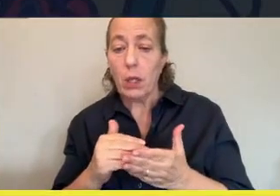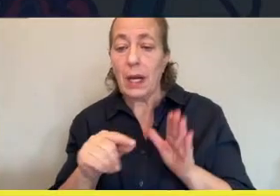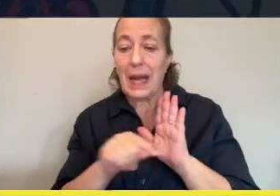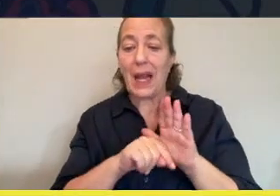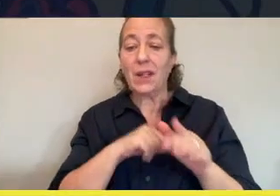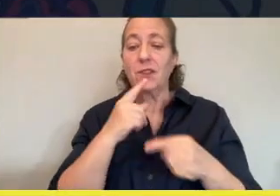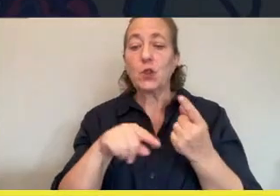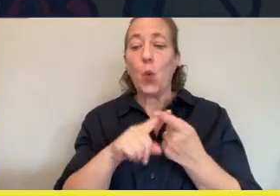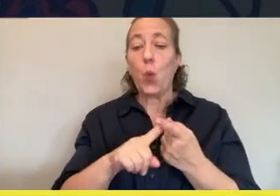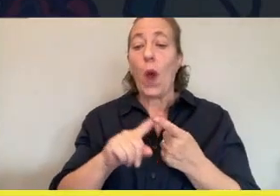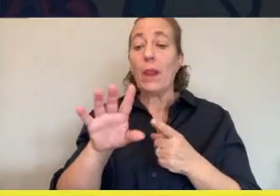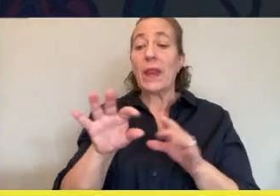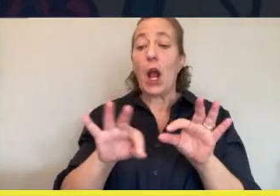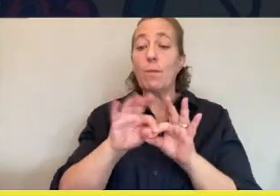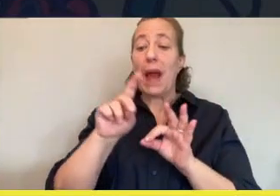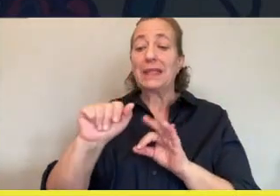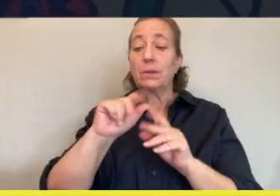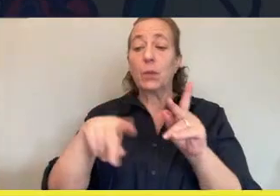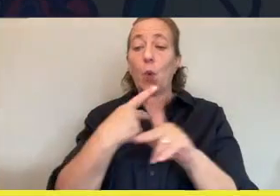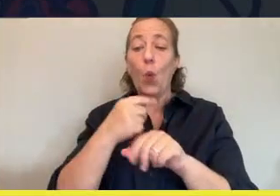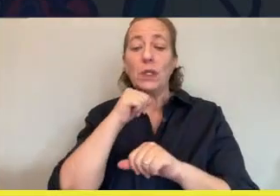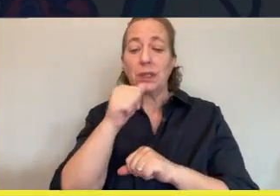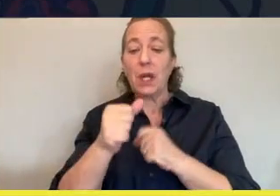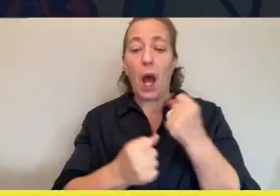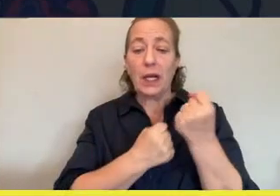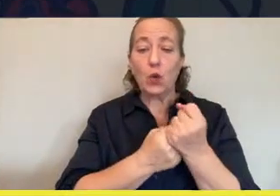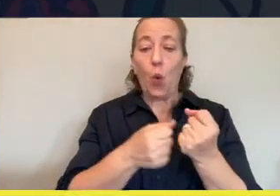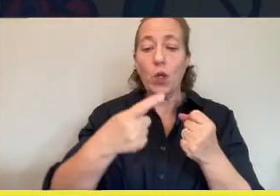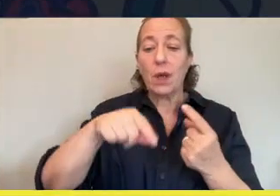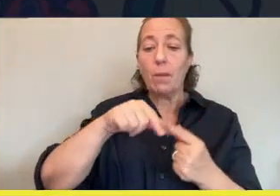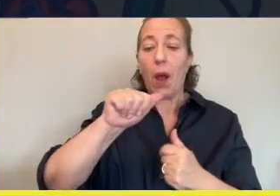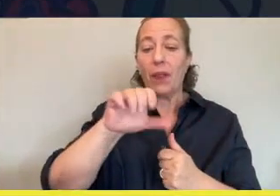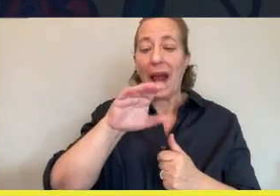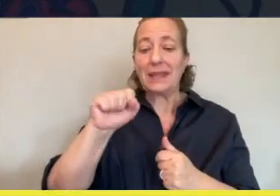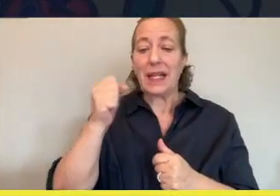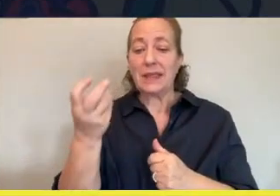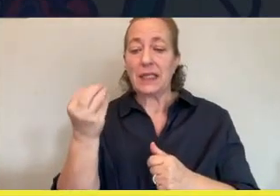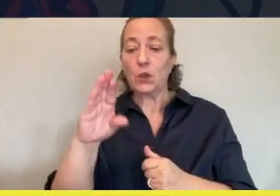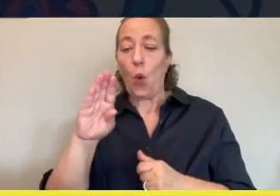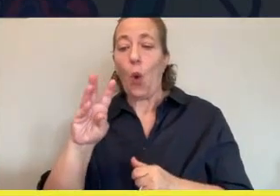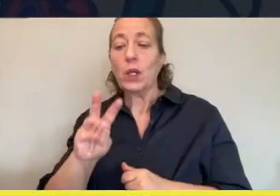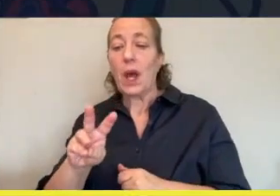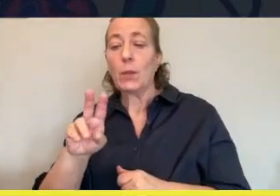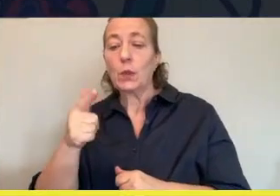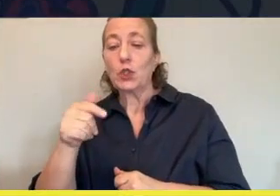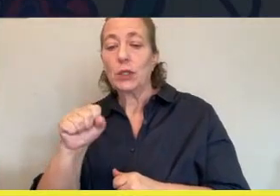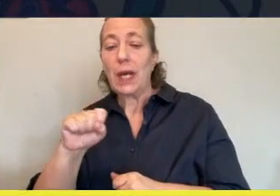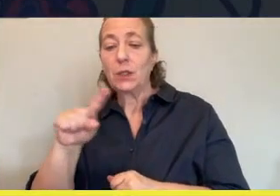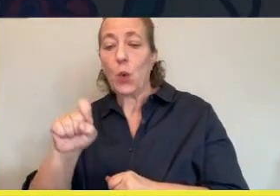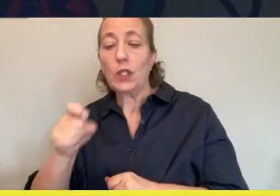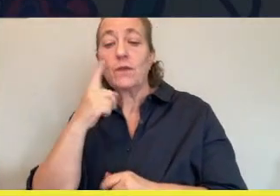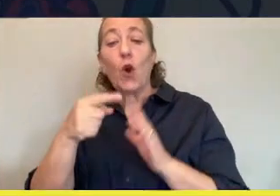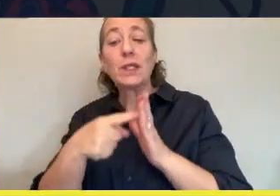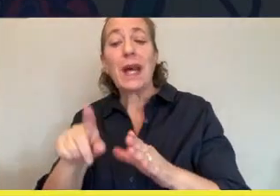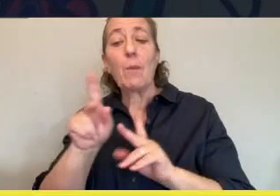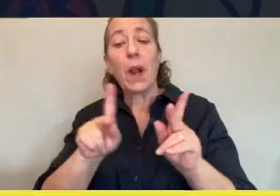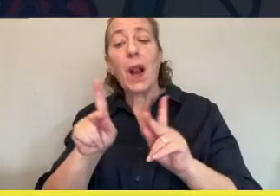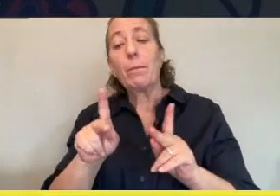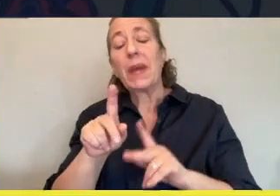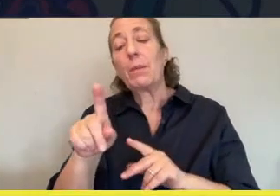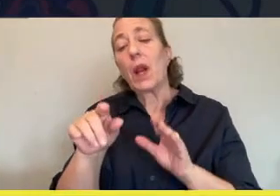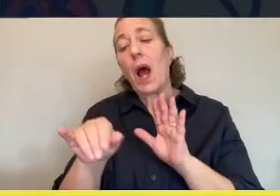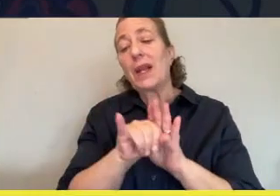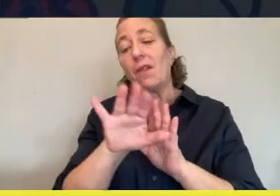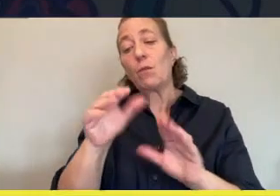main disability type was not endorsed among the ACS-6 or WGSS questions. For example, a person identified their primary